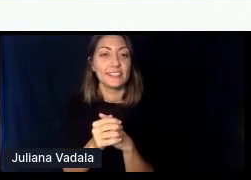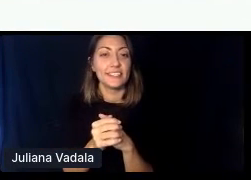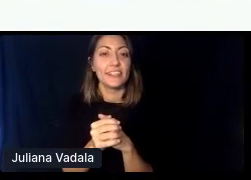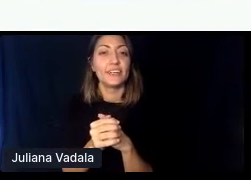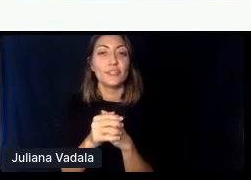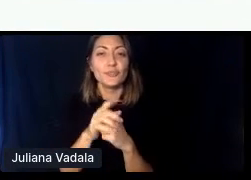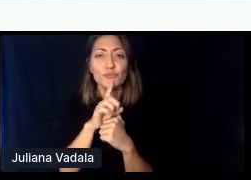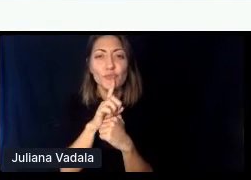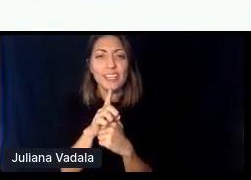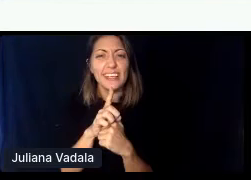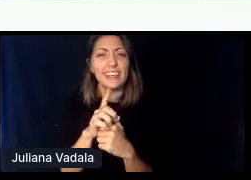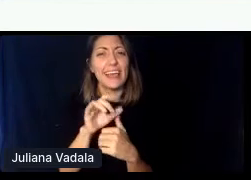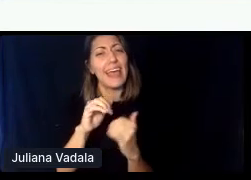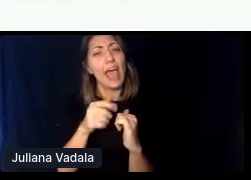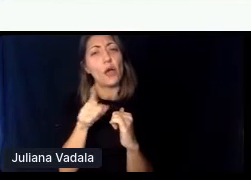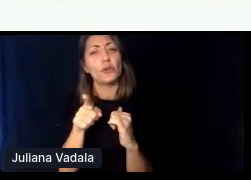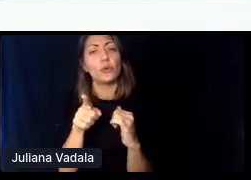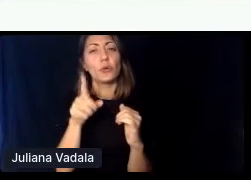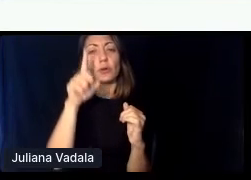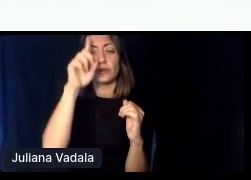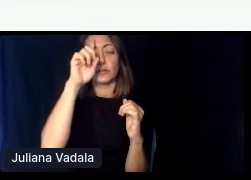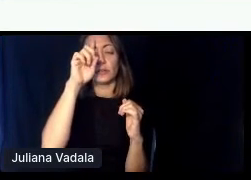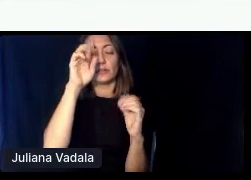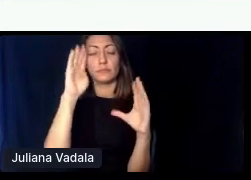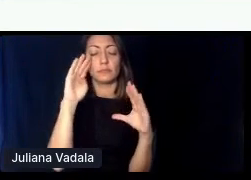on the tab that says polls.